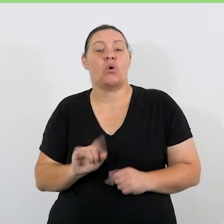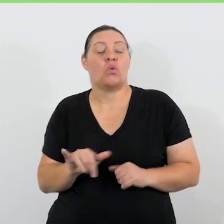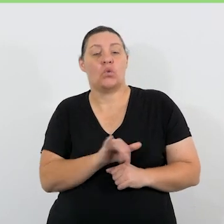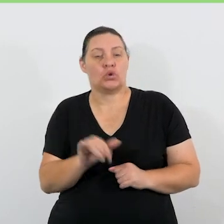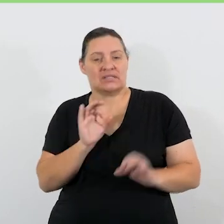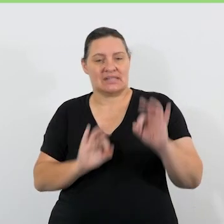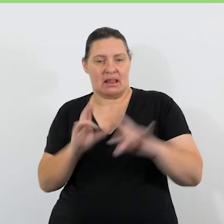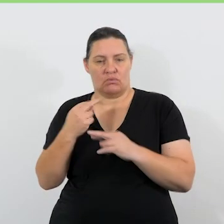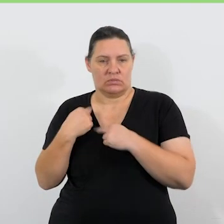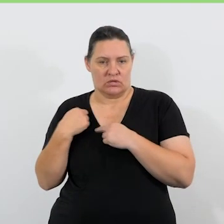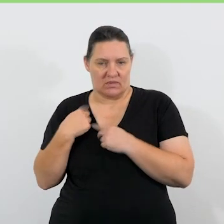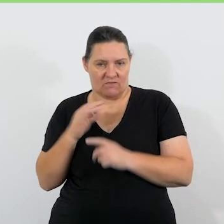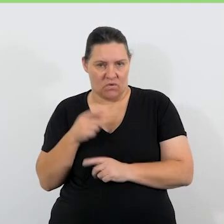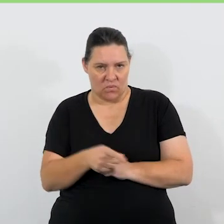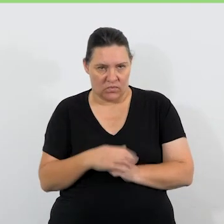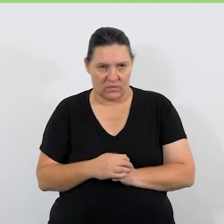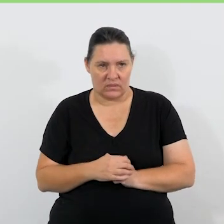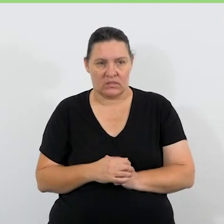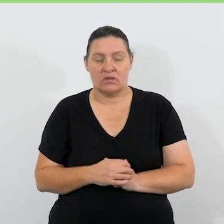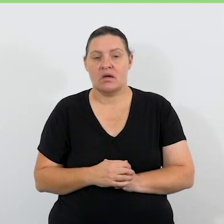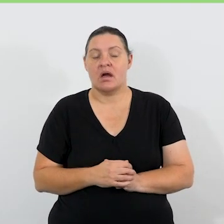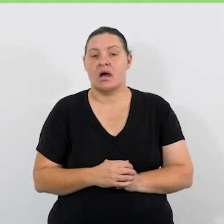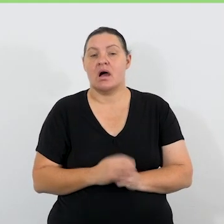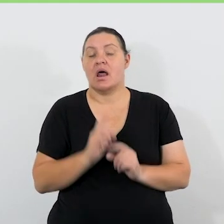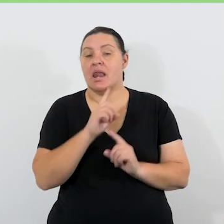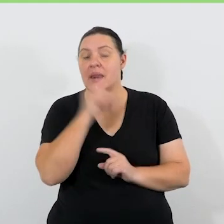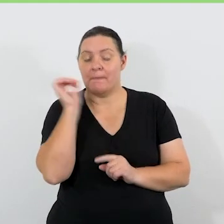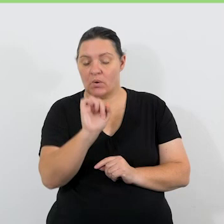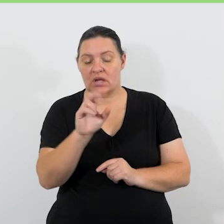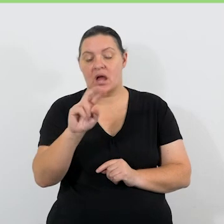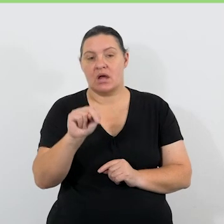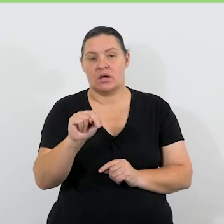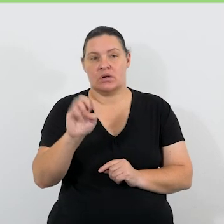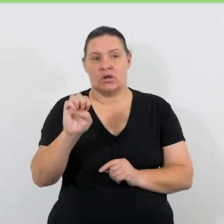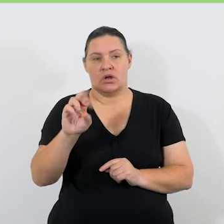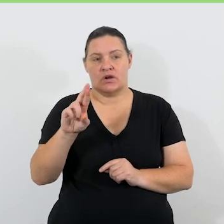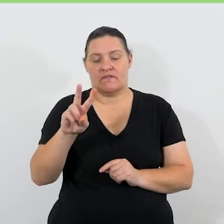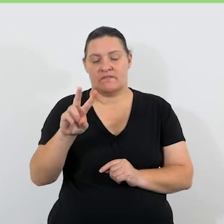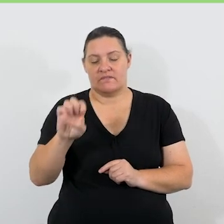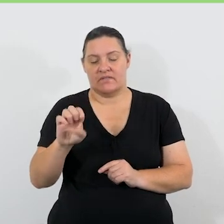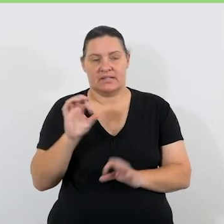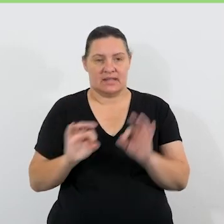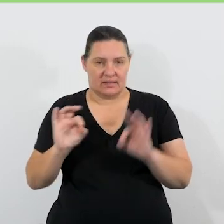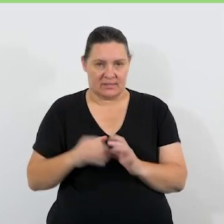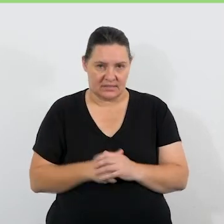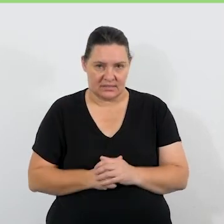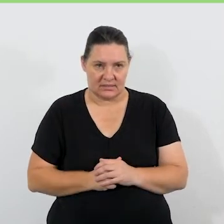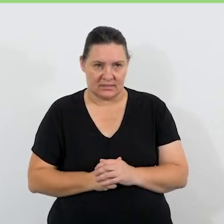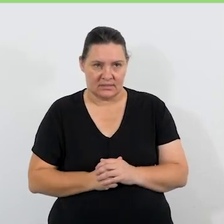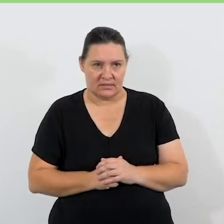which cells are responsible for this? So the name of our cells are the nerve